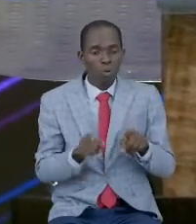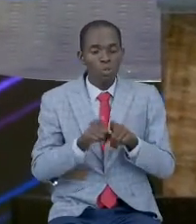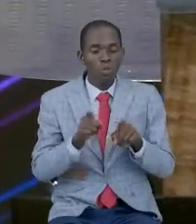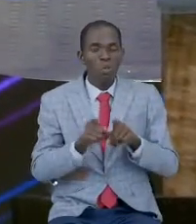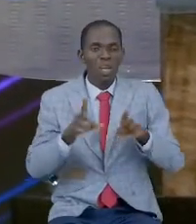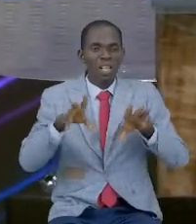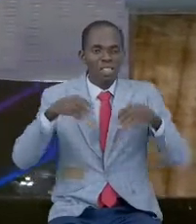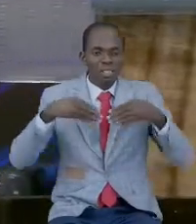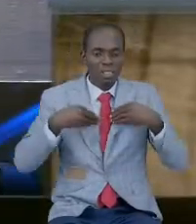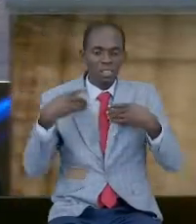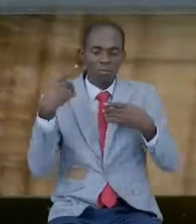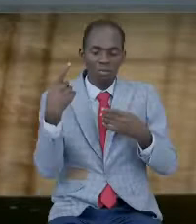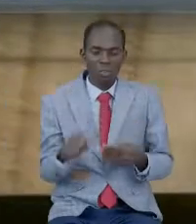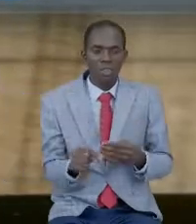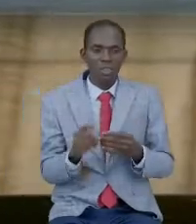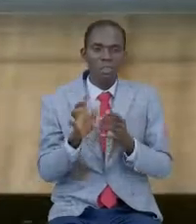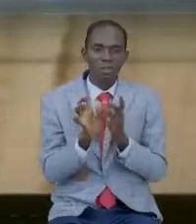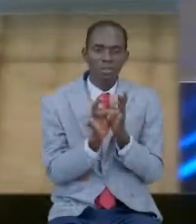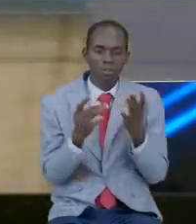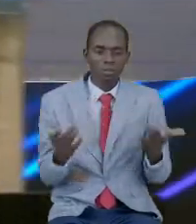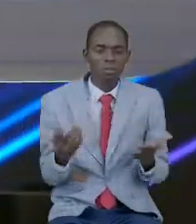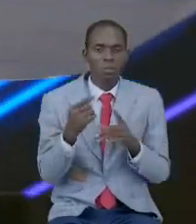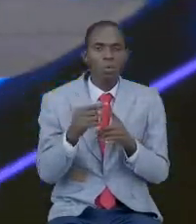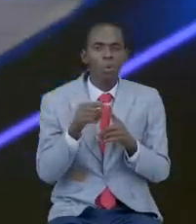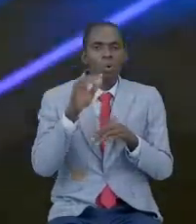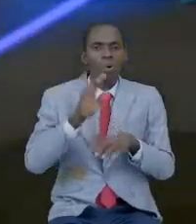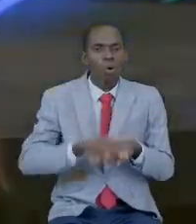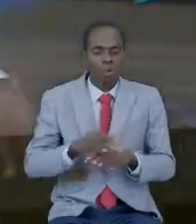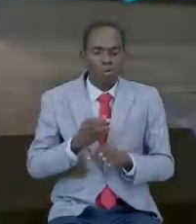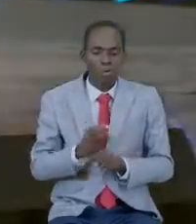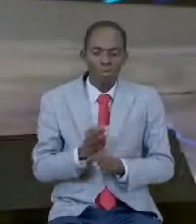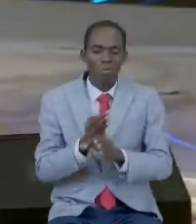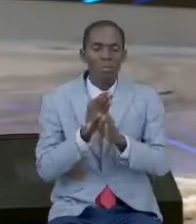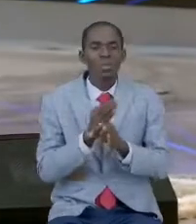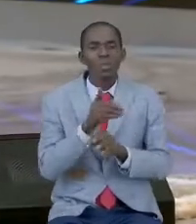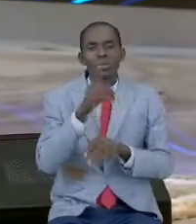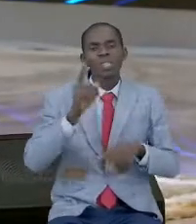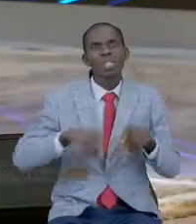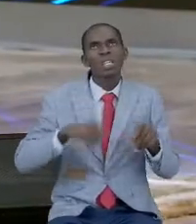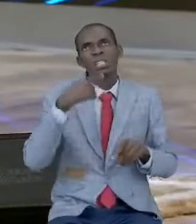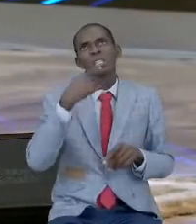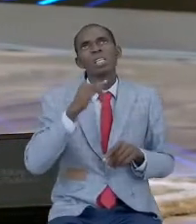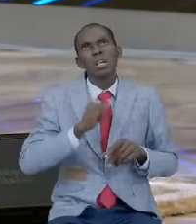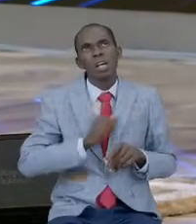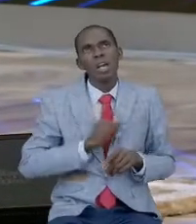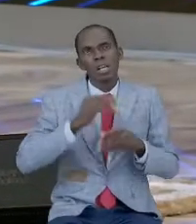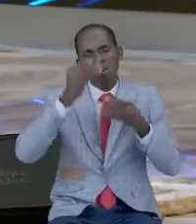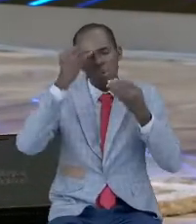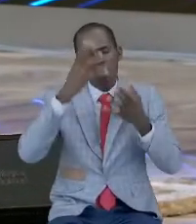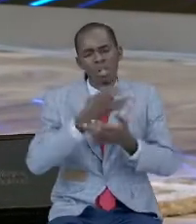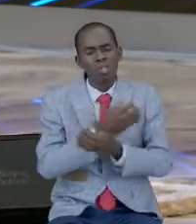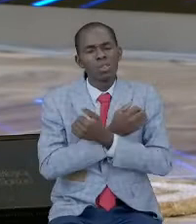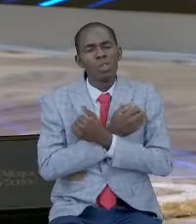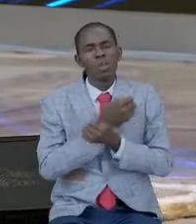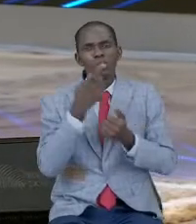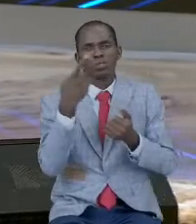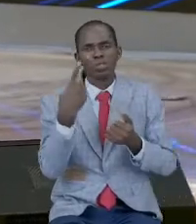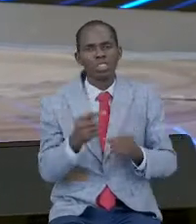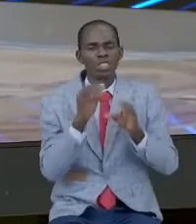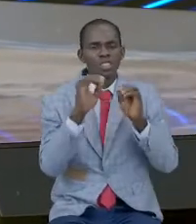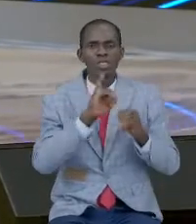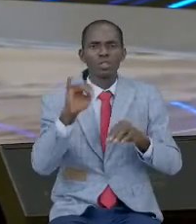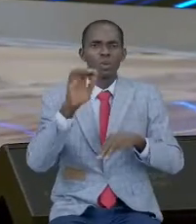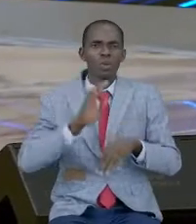faithfulness. You must not say, I accept the scriptures on the sacrifice of Christ. You must